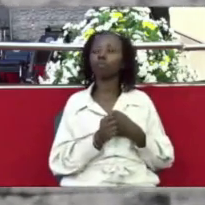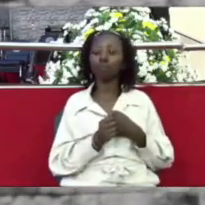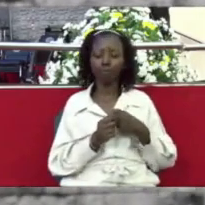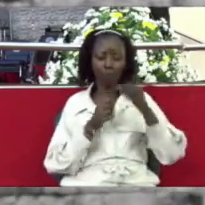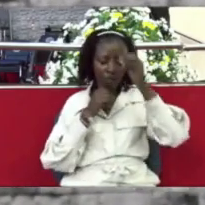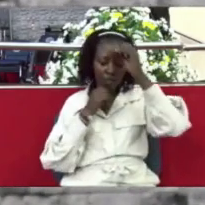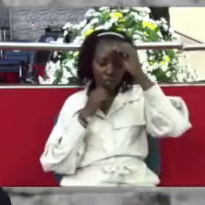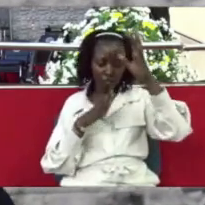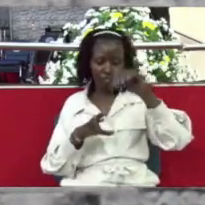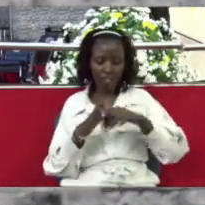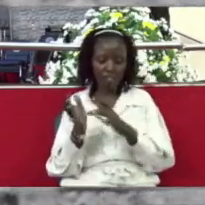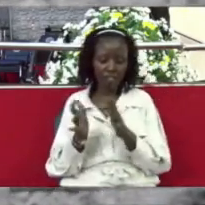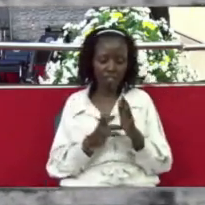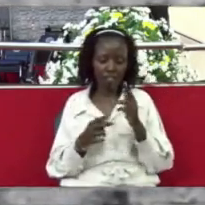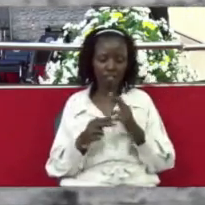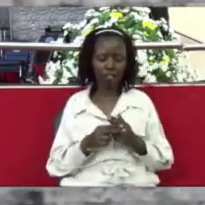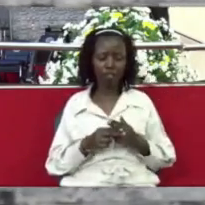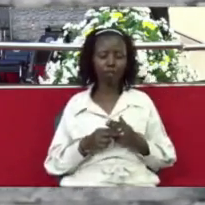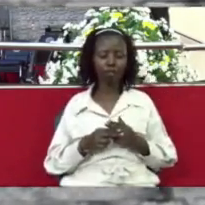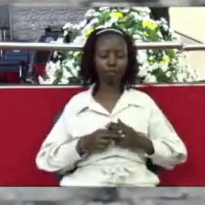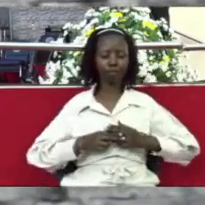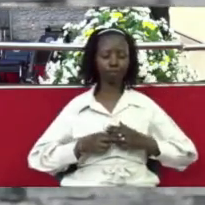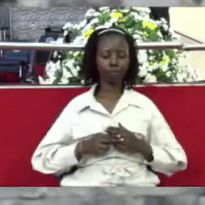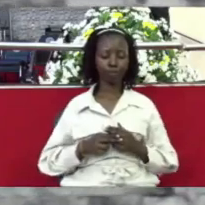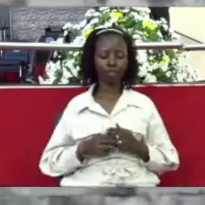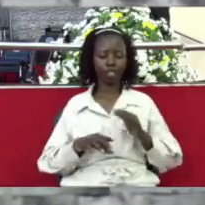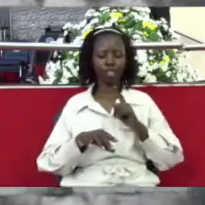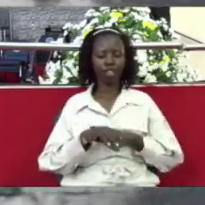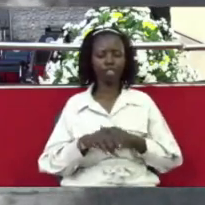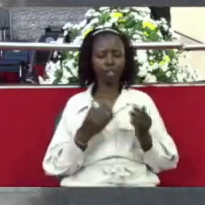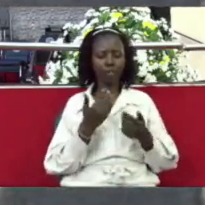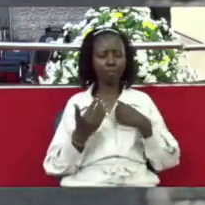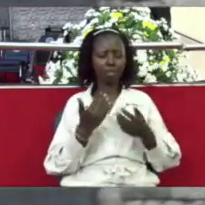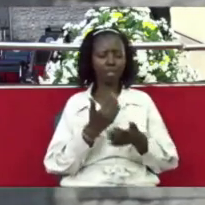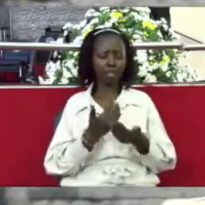Father, in the name of Jesus, as I take care of your house,